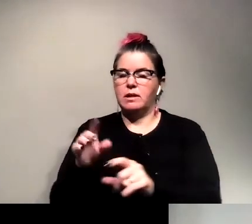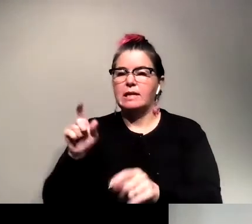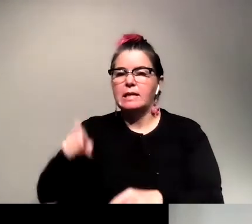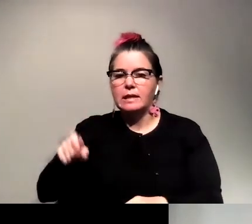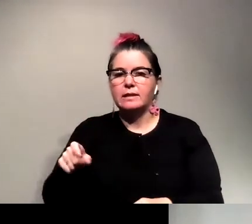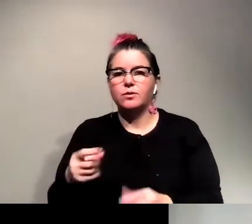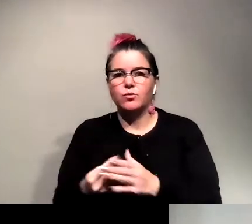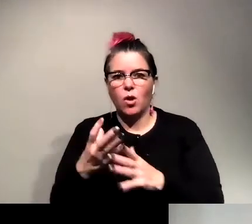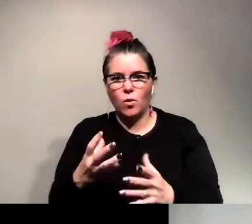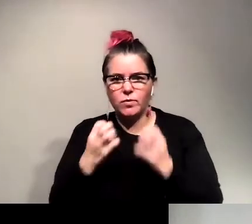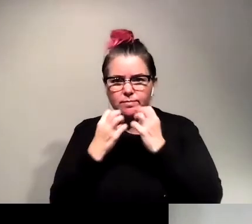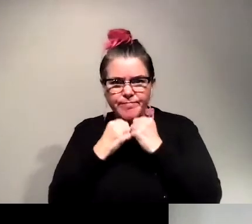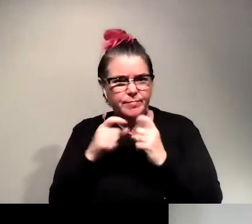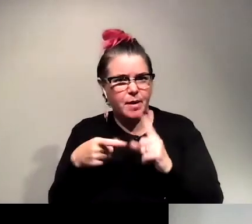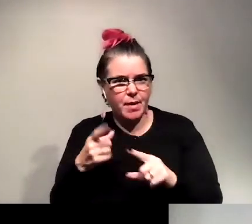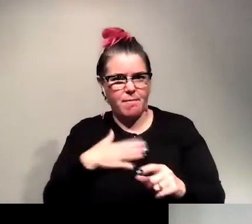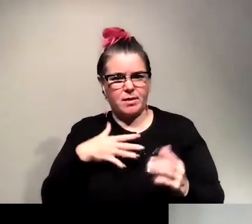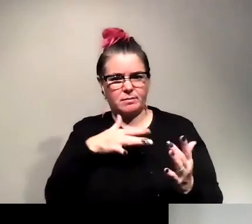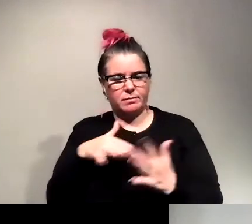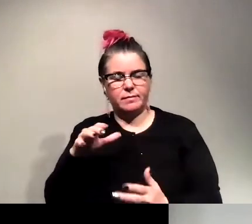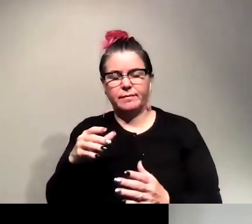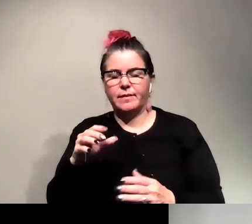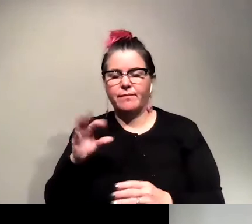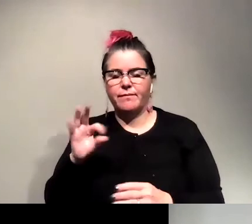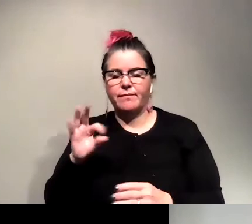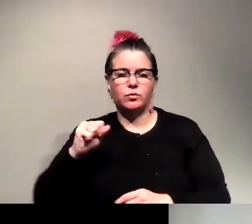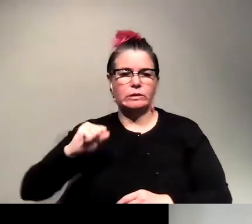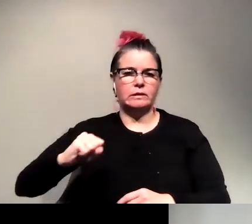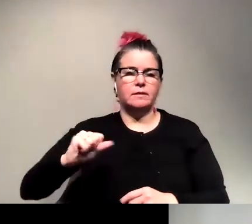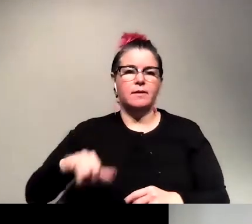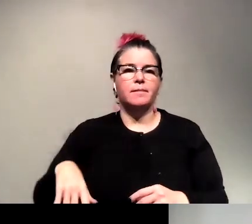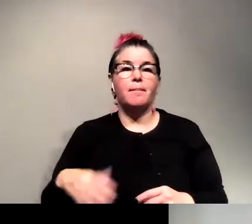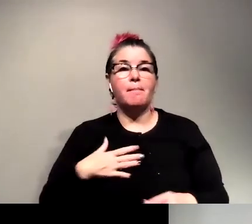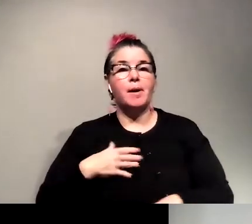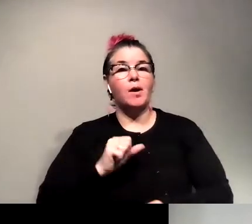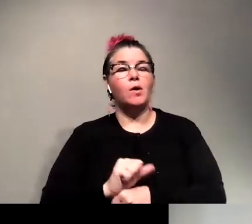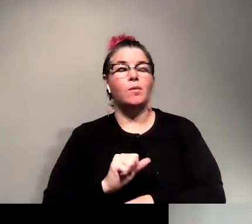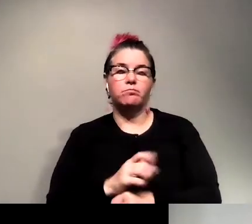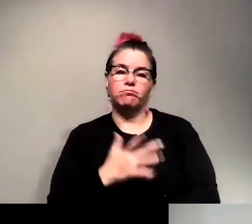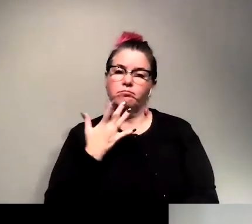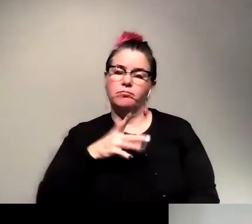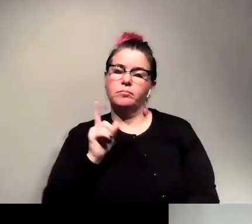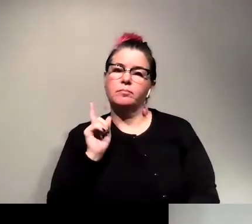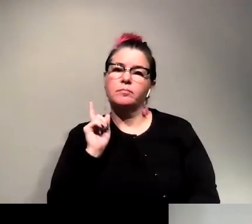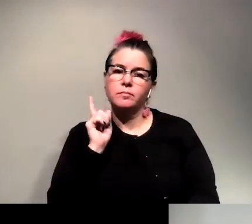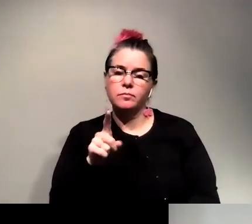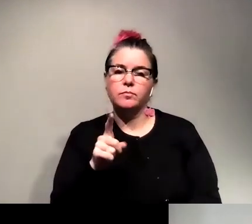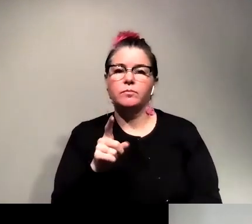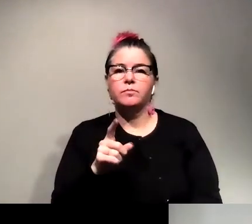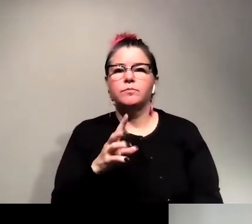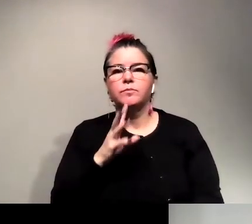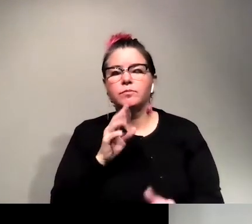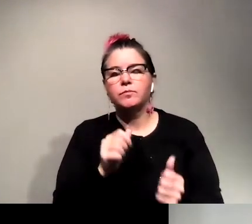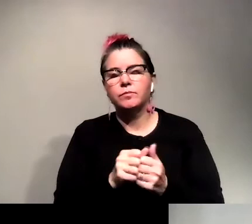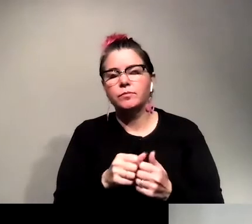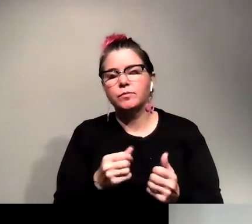case about fungicide resistance, which is what I study. My work, I do have the privilege of going and talking to some of our stakeholders